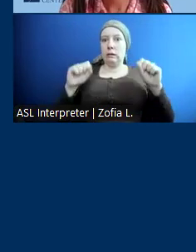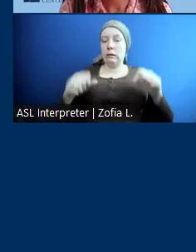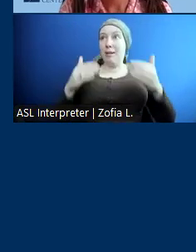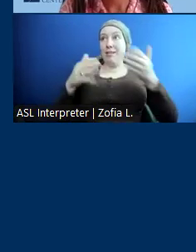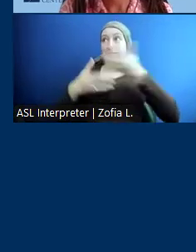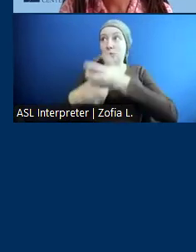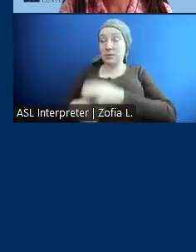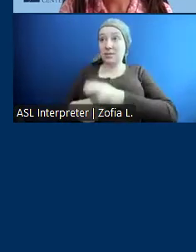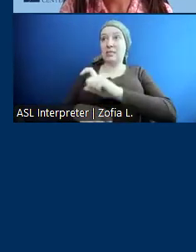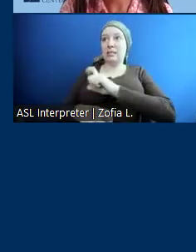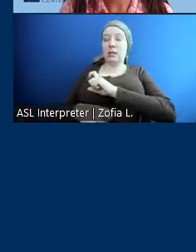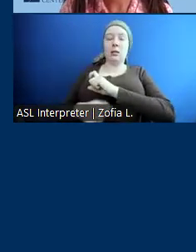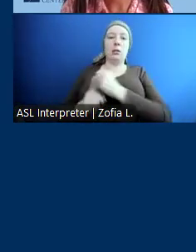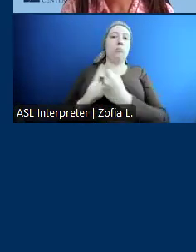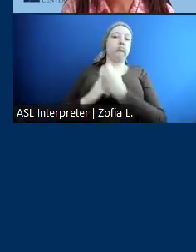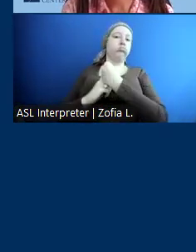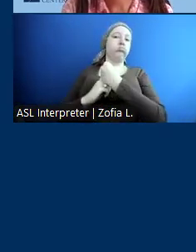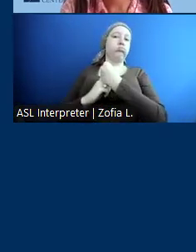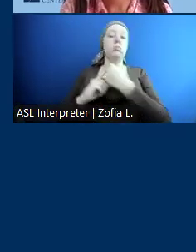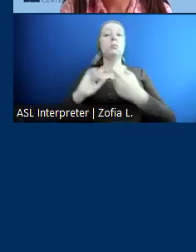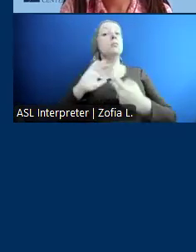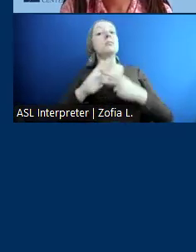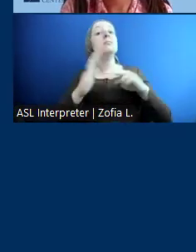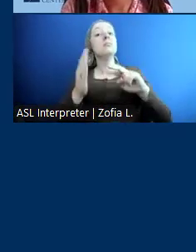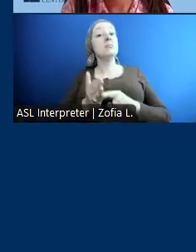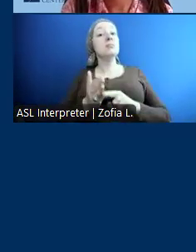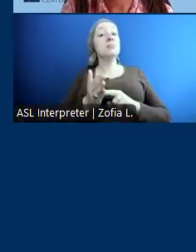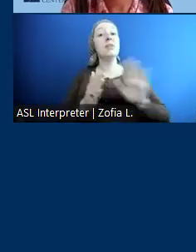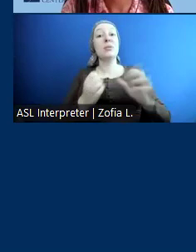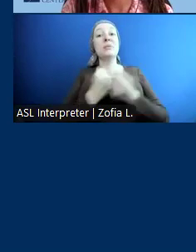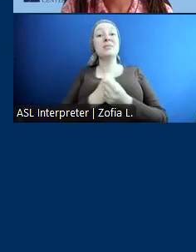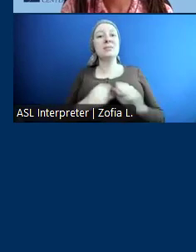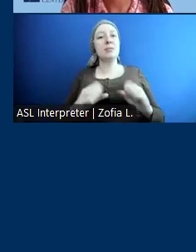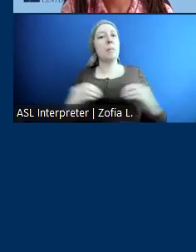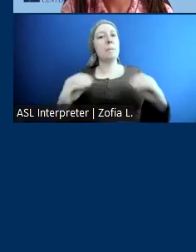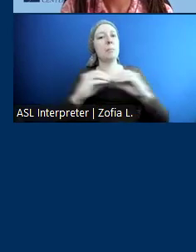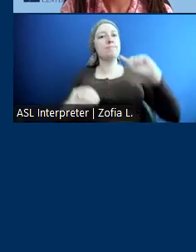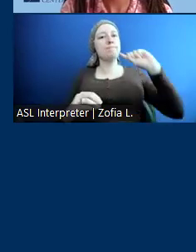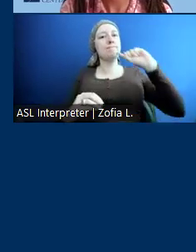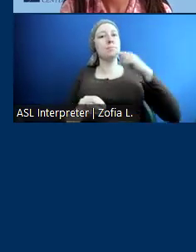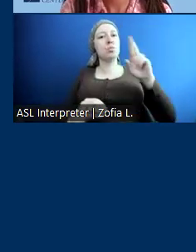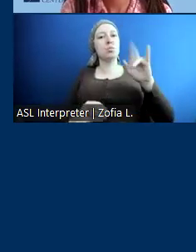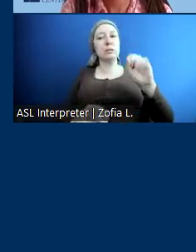trust, which often can further jeopardize their safety.